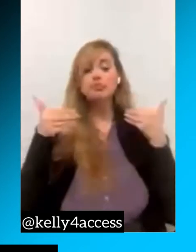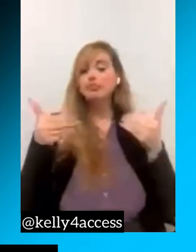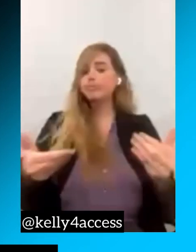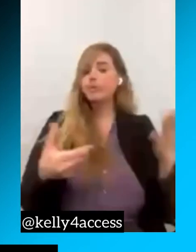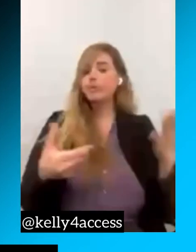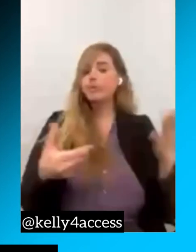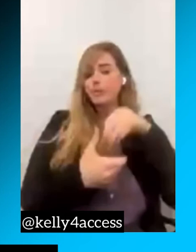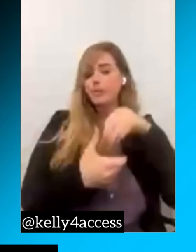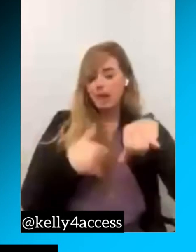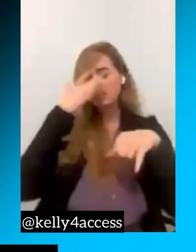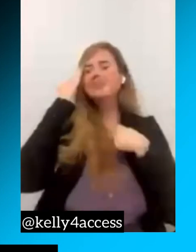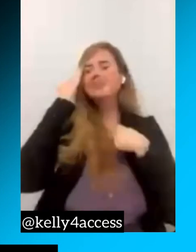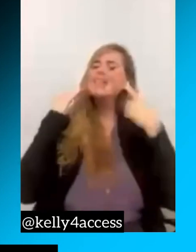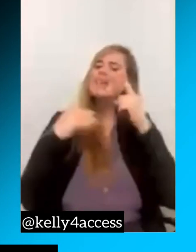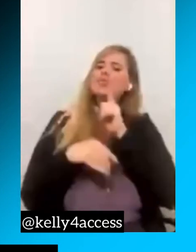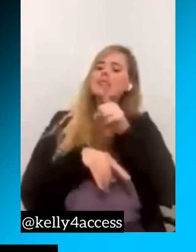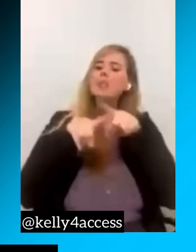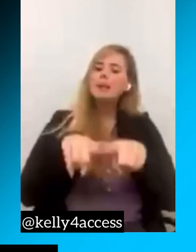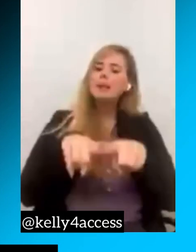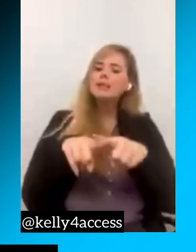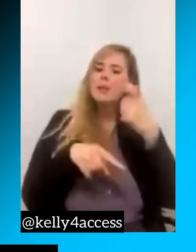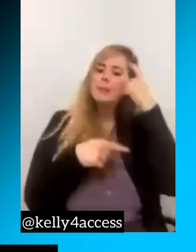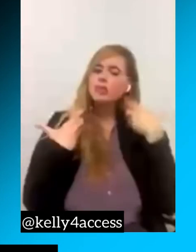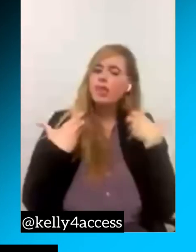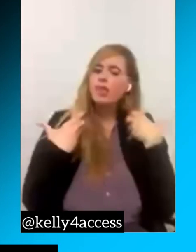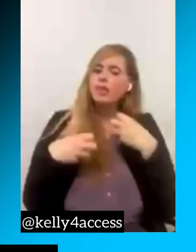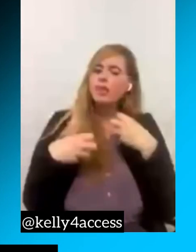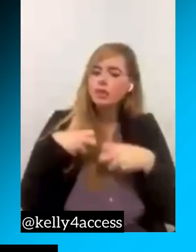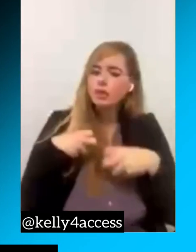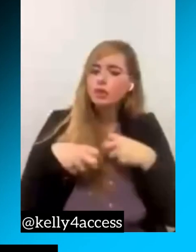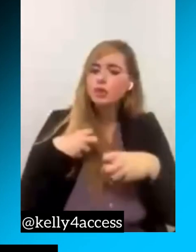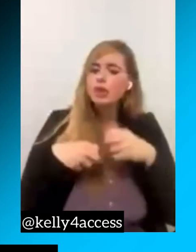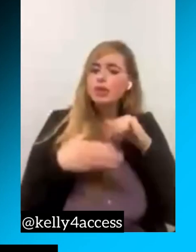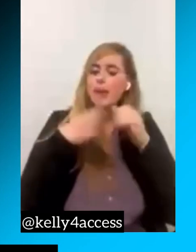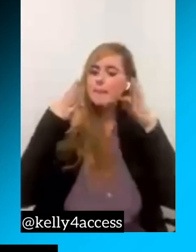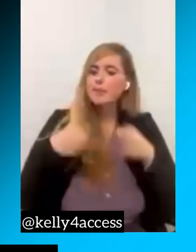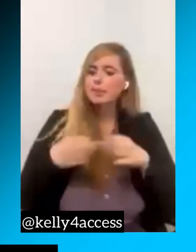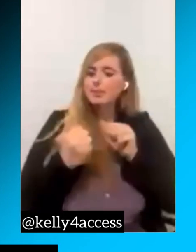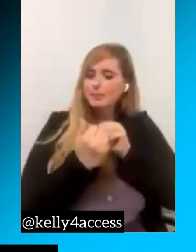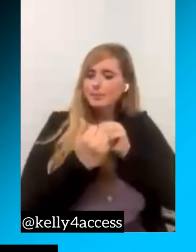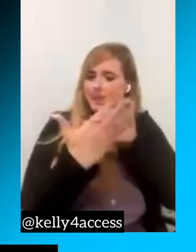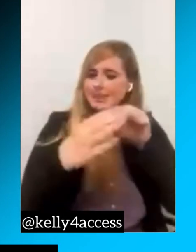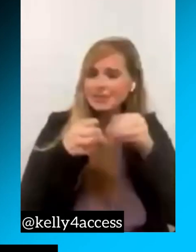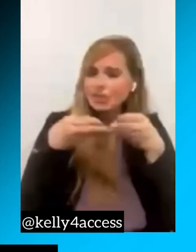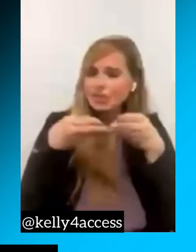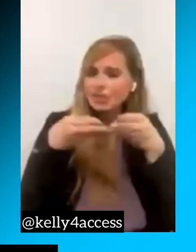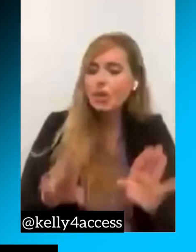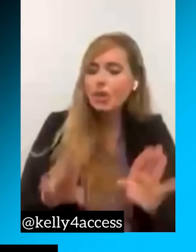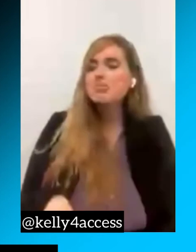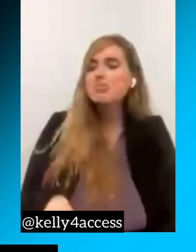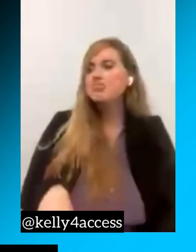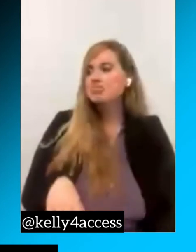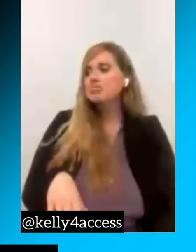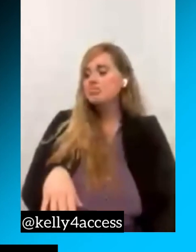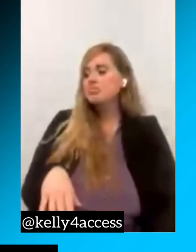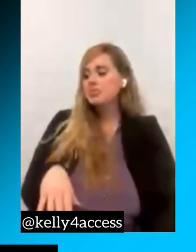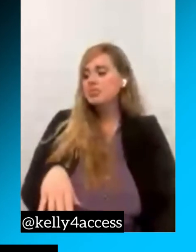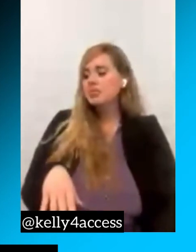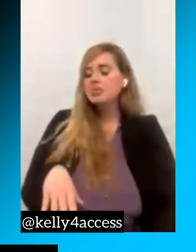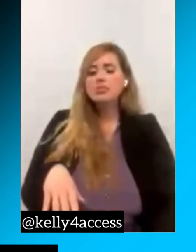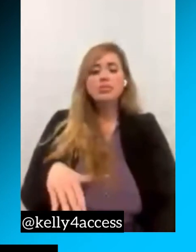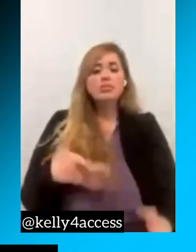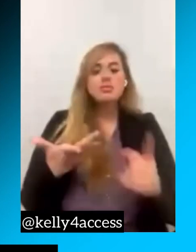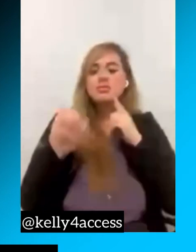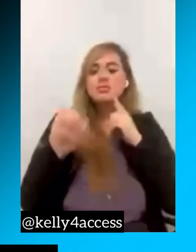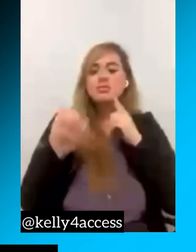I think it depends on the mental health issues the person is facing in general. A lot of people reach